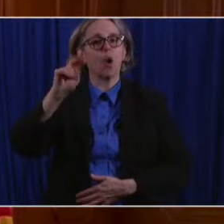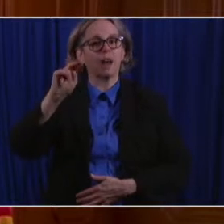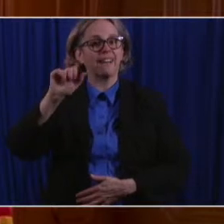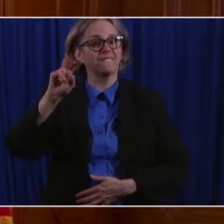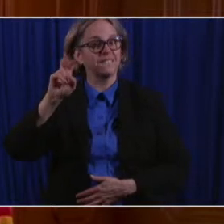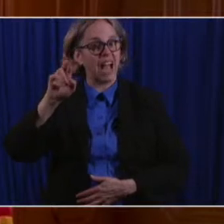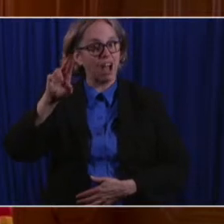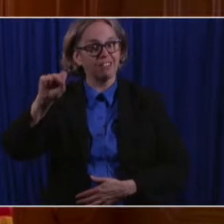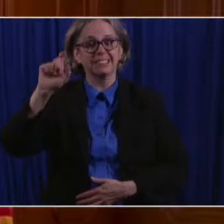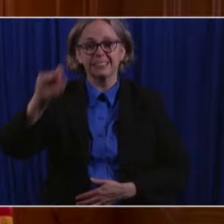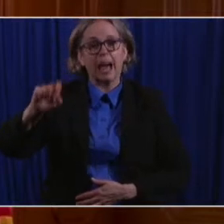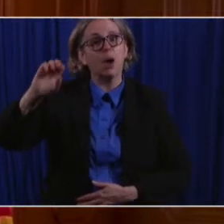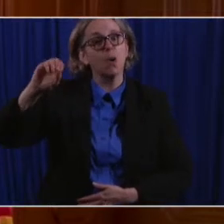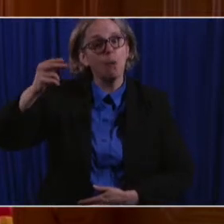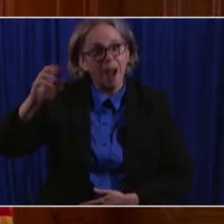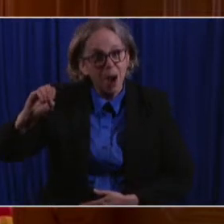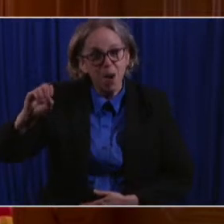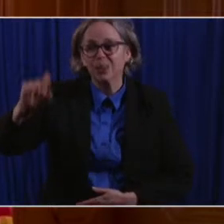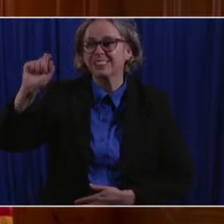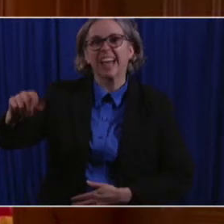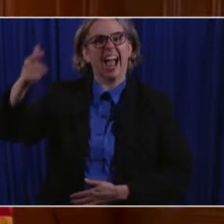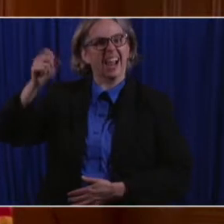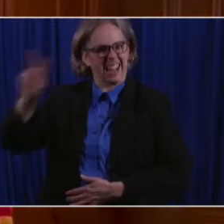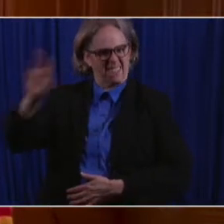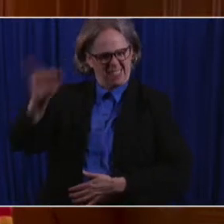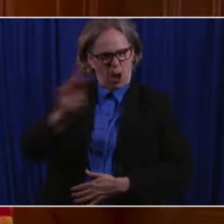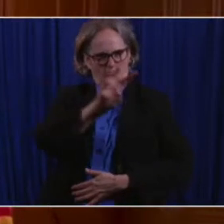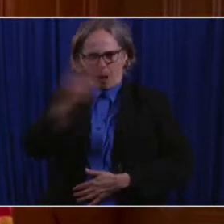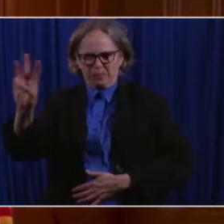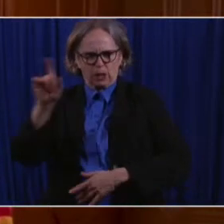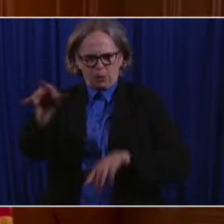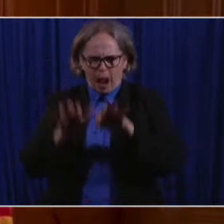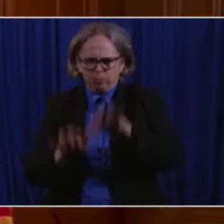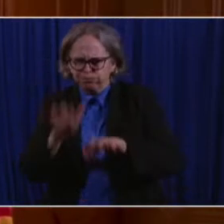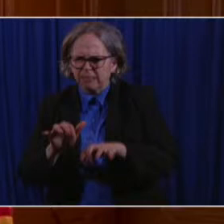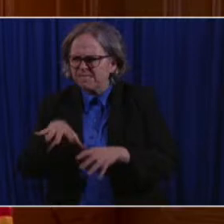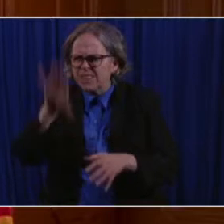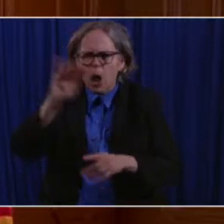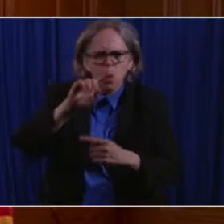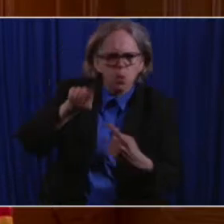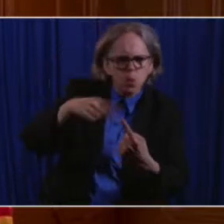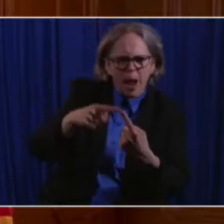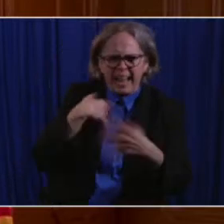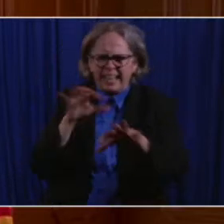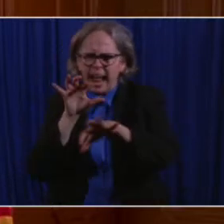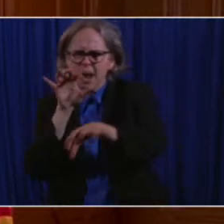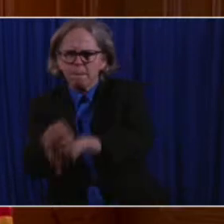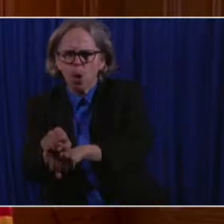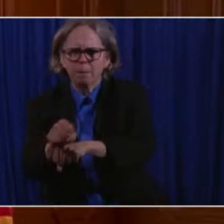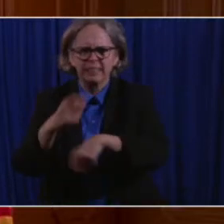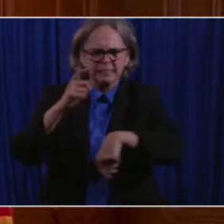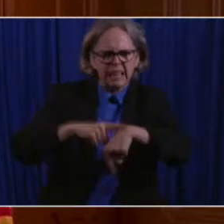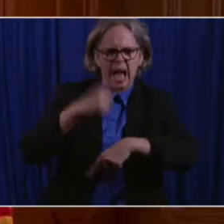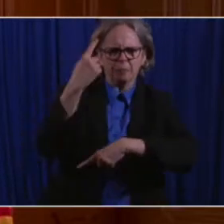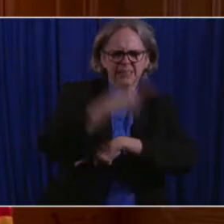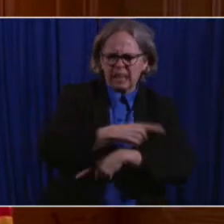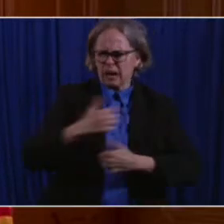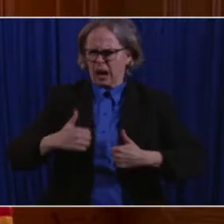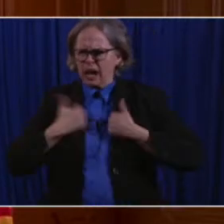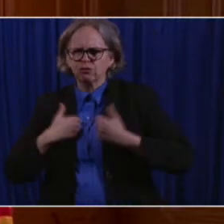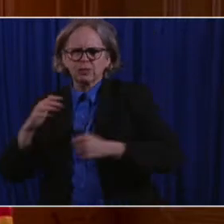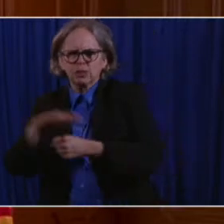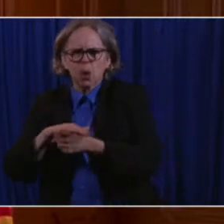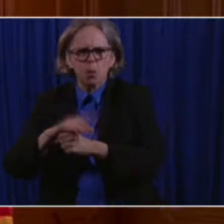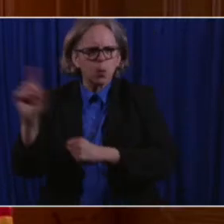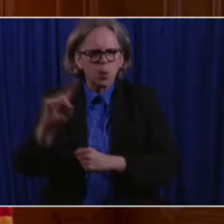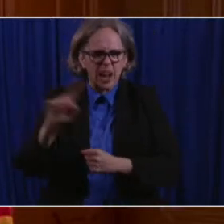gettheshot.coronavirus.ohio.gov for appointments. Details about the mass vaccination clinics, including times and locations, can be found on our coronavirus website